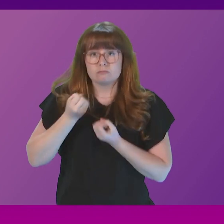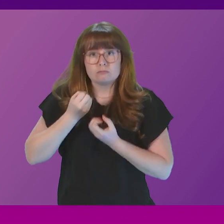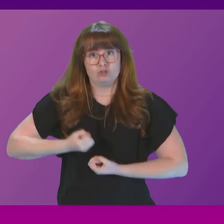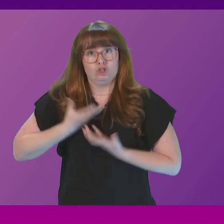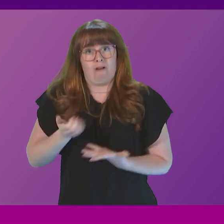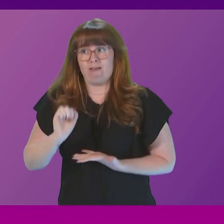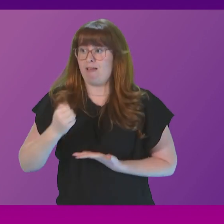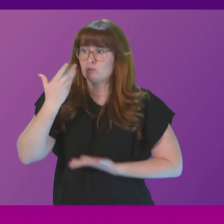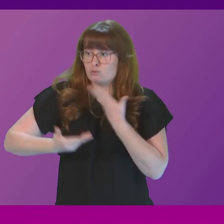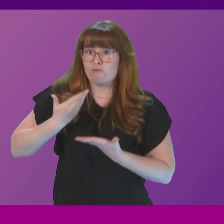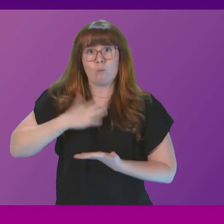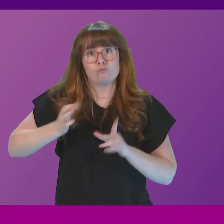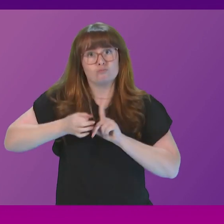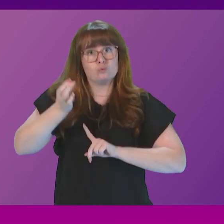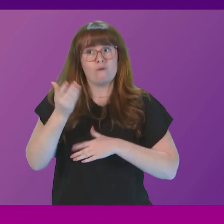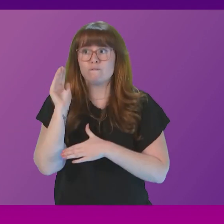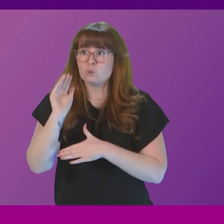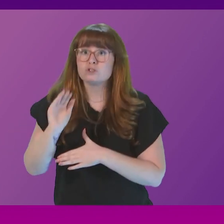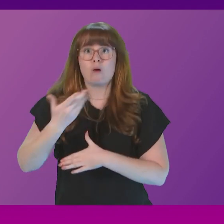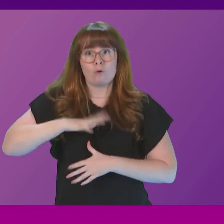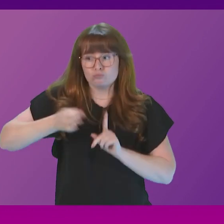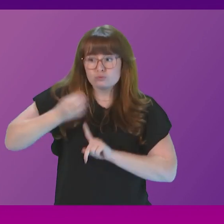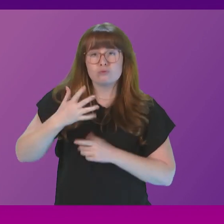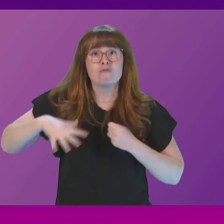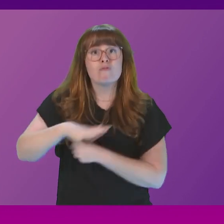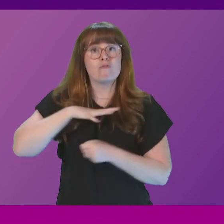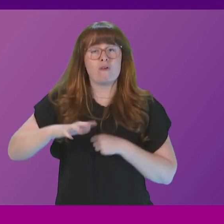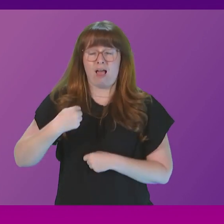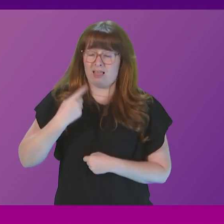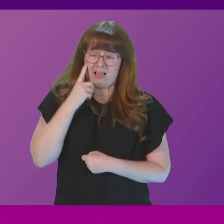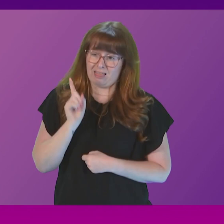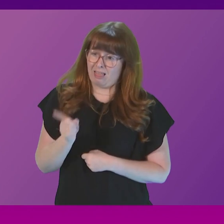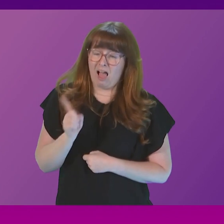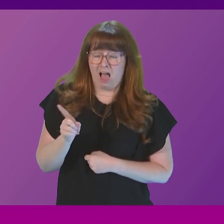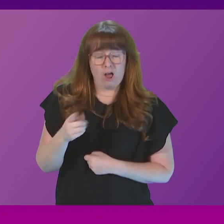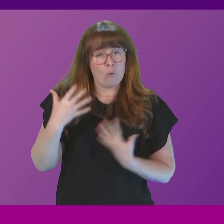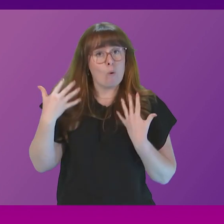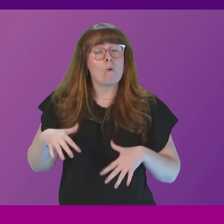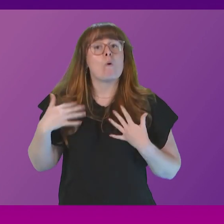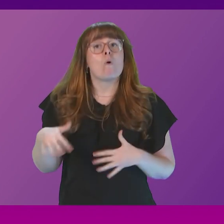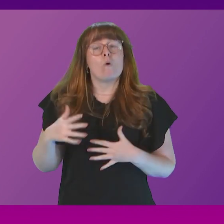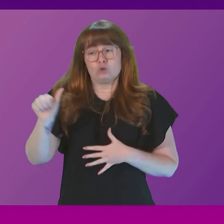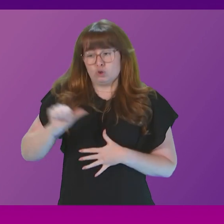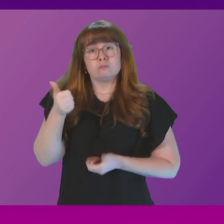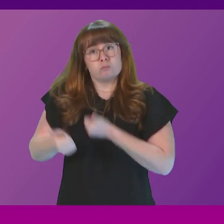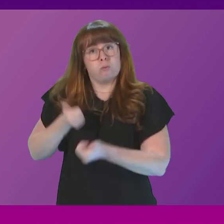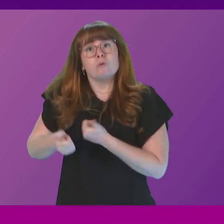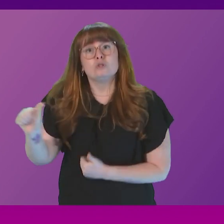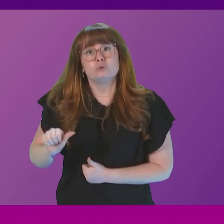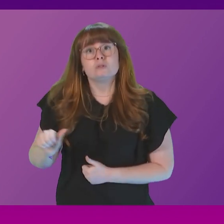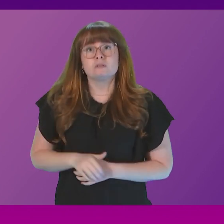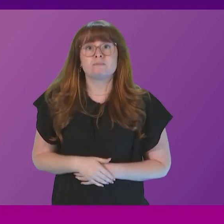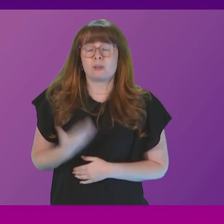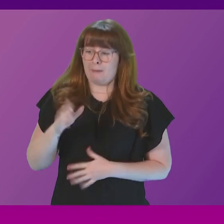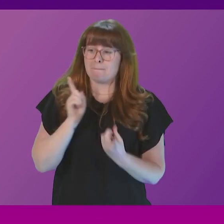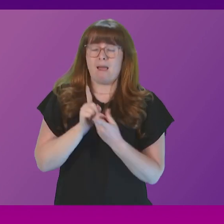order to make things better for future survivors, I think is to their credit and should be commended. I met